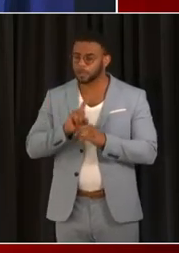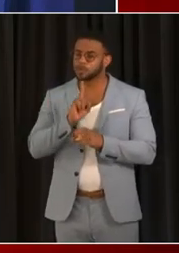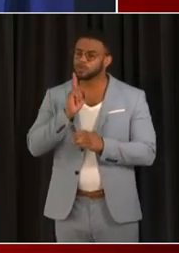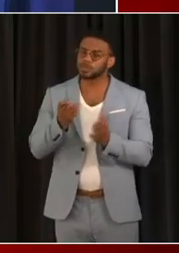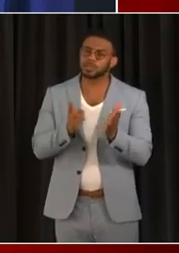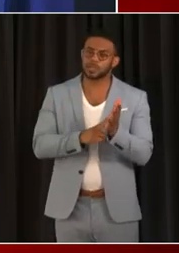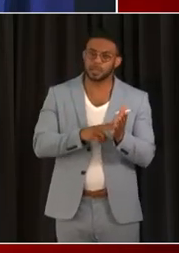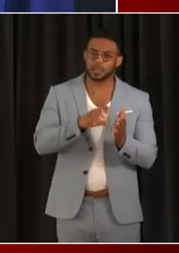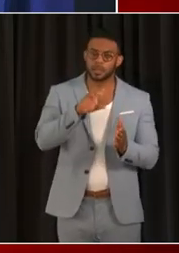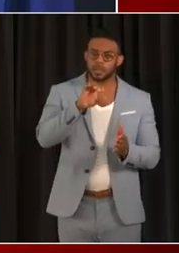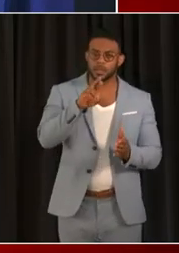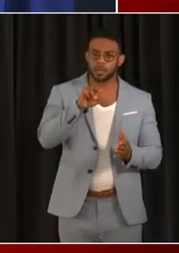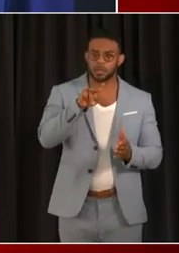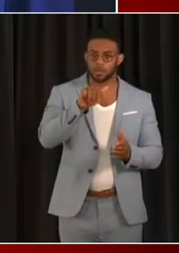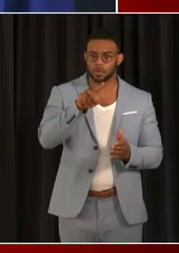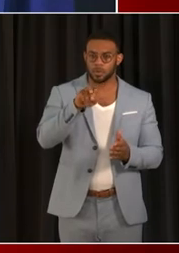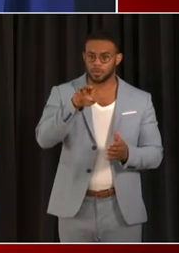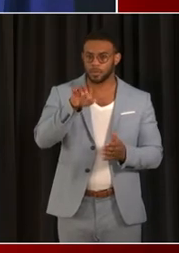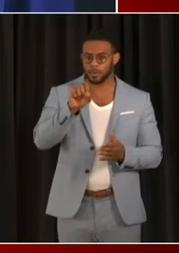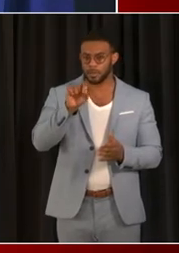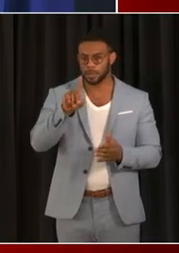be sure to sign up at